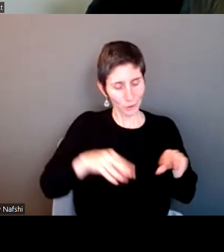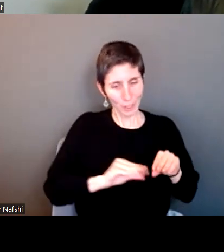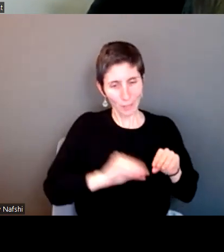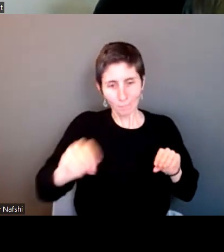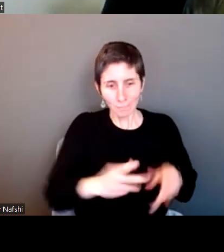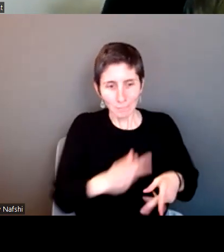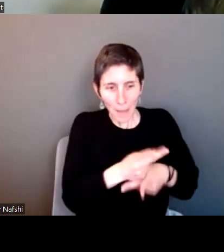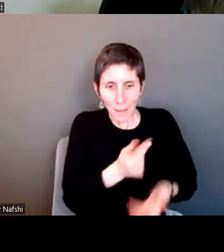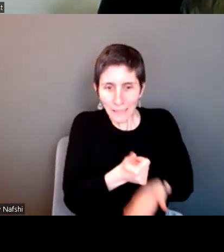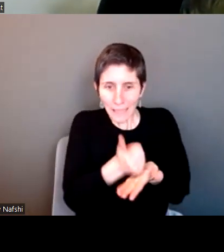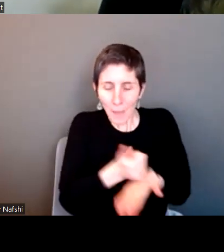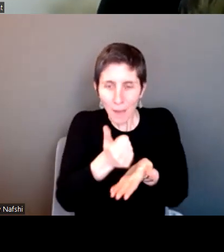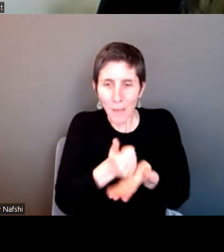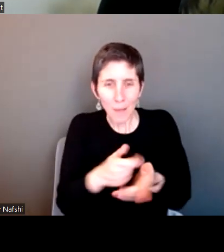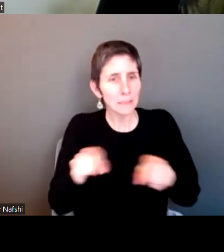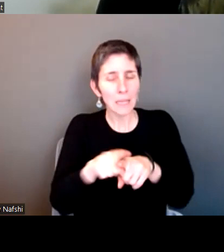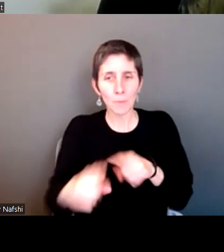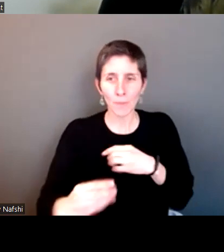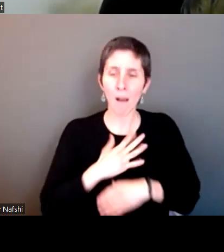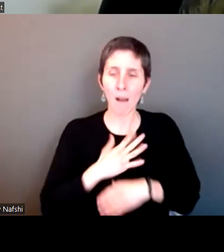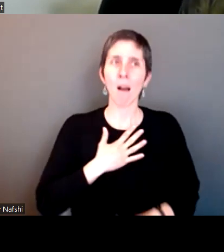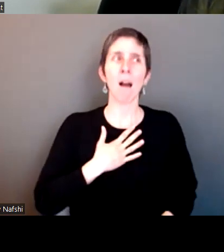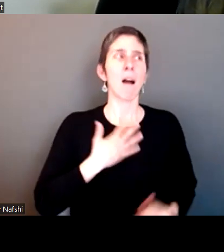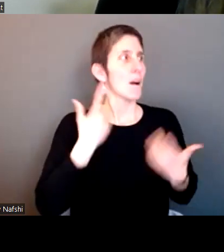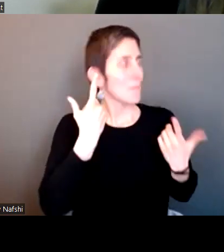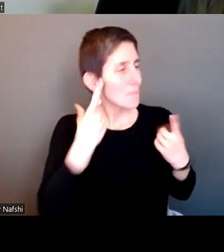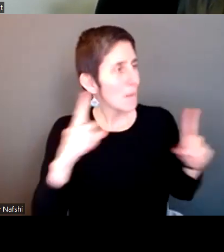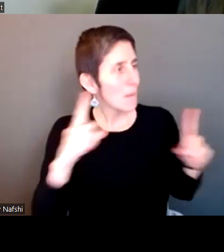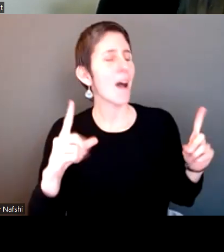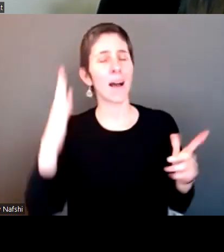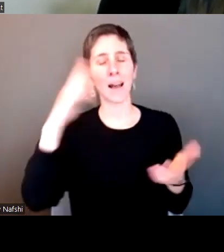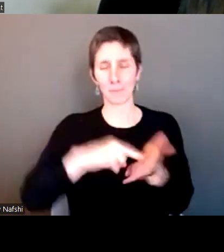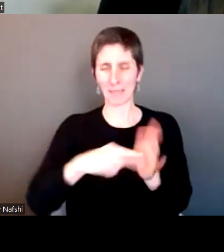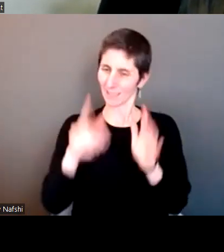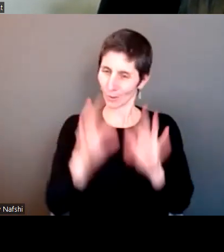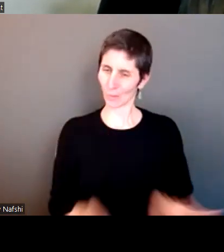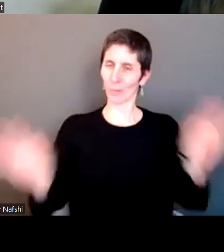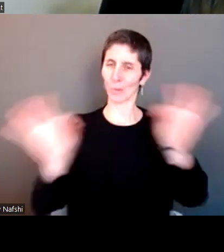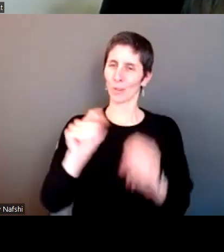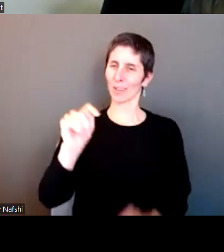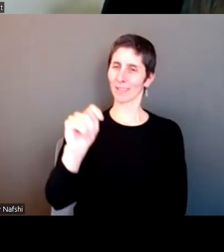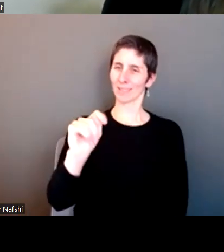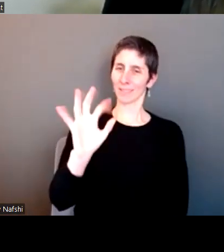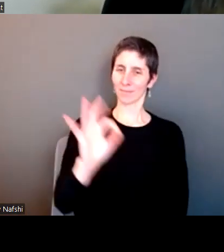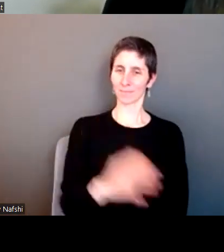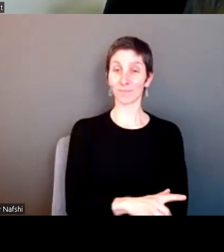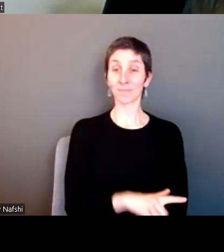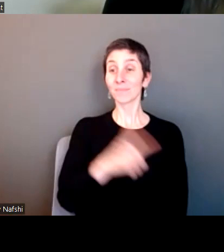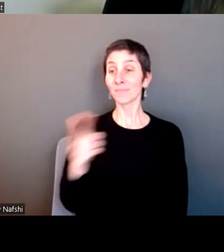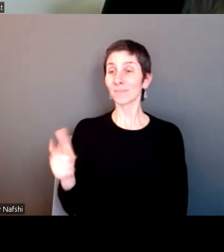up around here and going, you know what, we're doing good work. Wonderful. Thanks, Marianne. Mohamed?